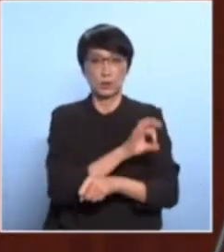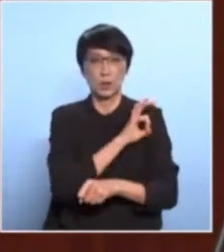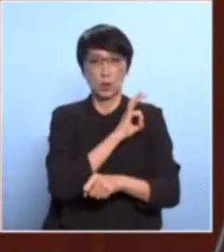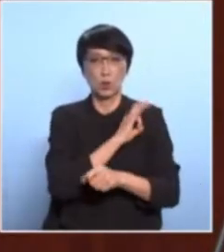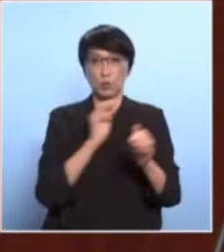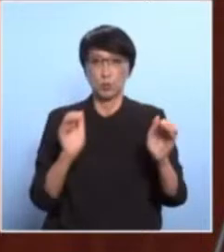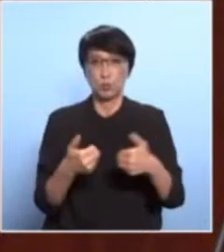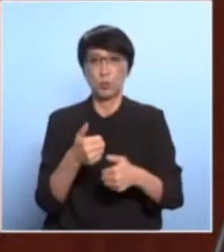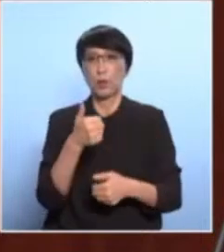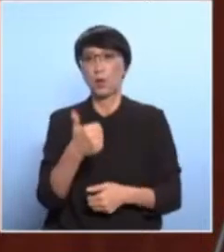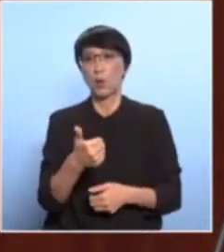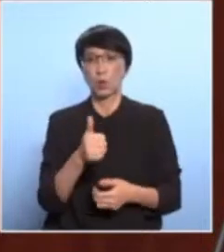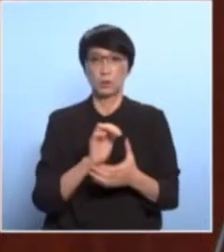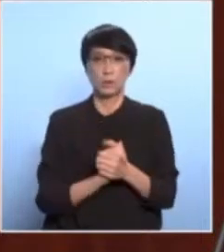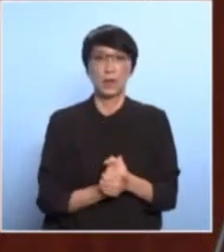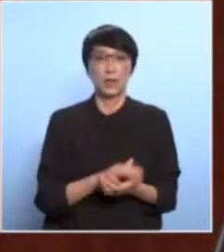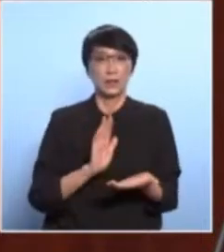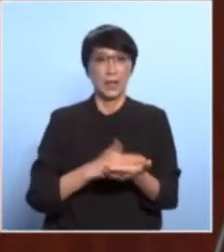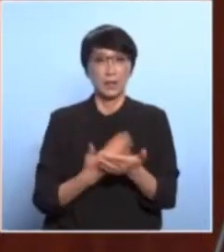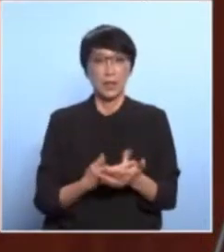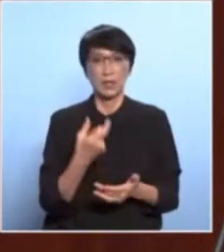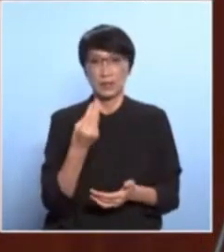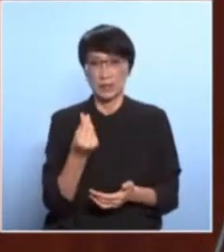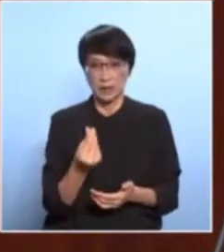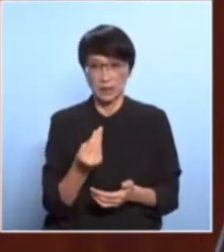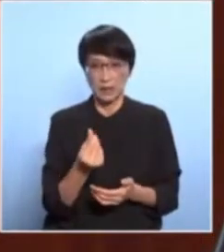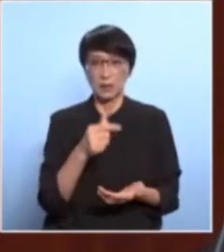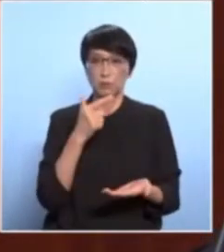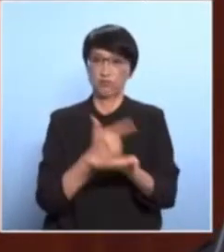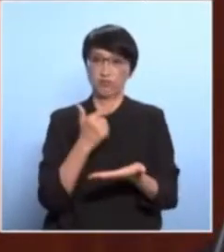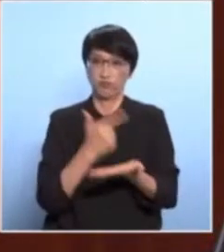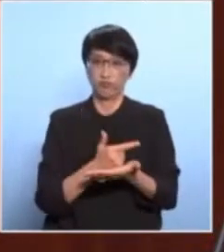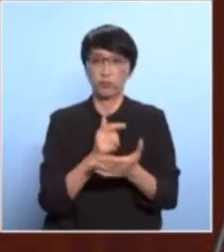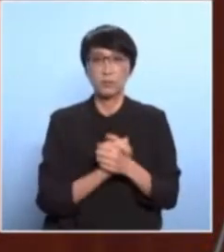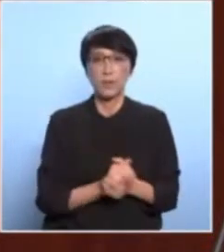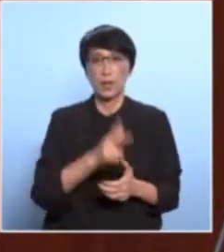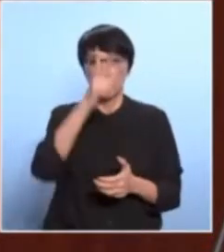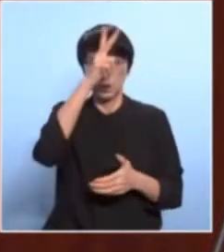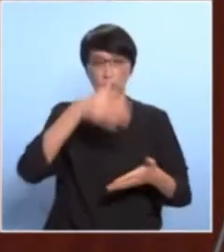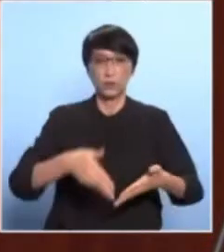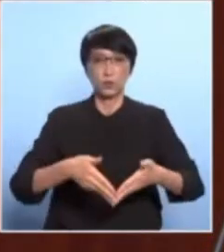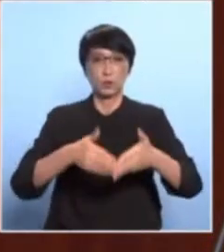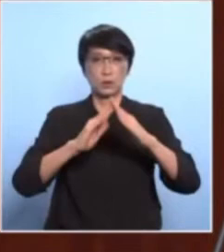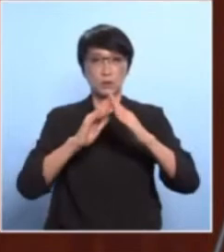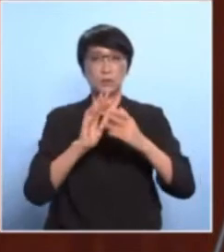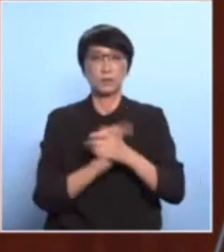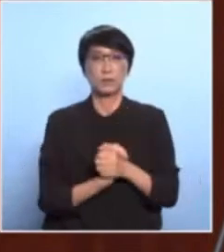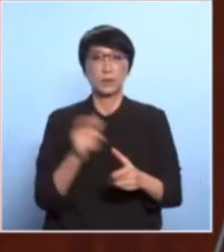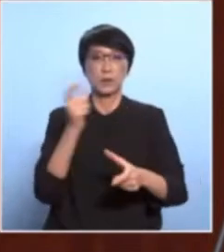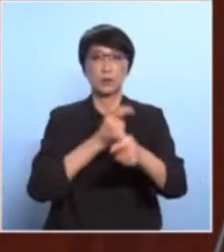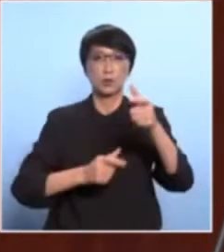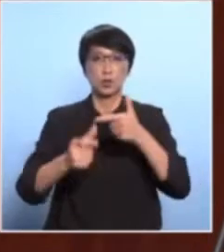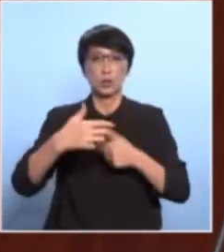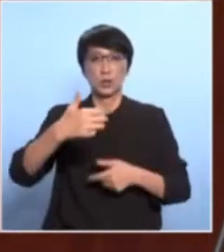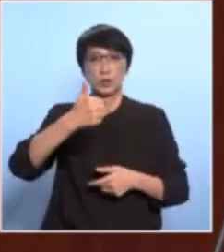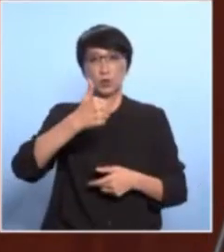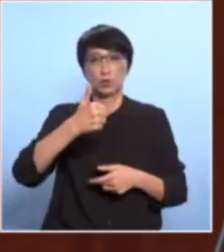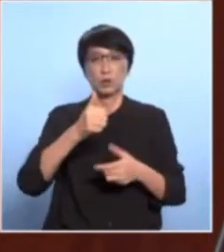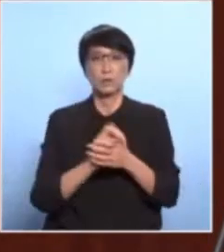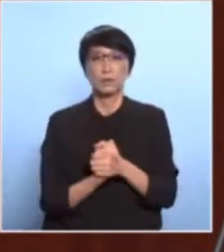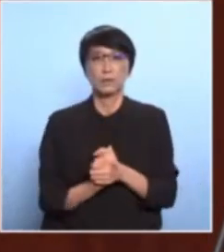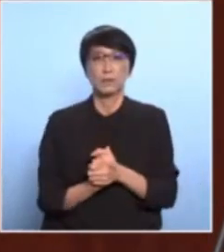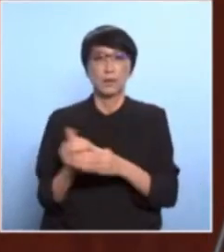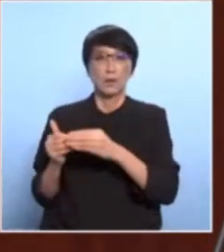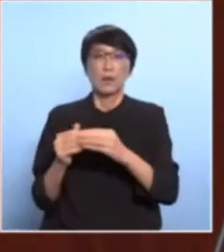economic and social benefits, but they also require significant funding. The government will establish the